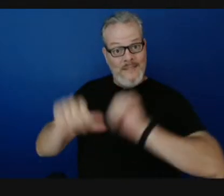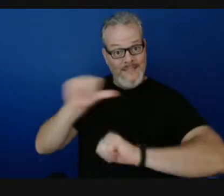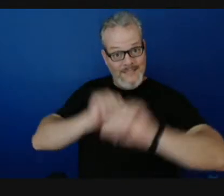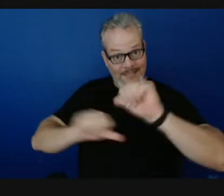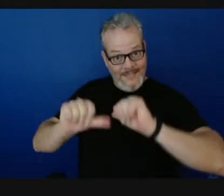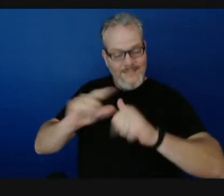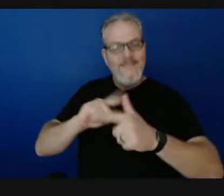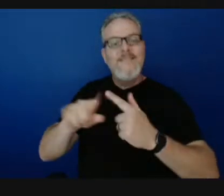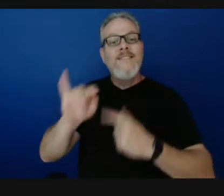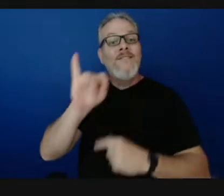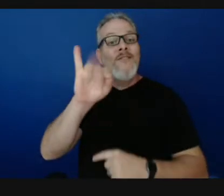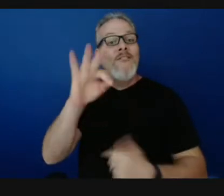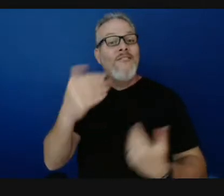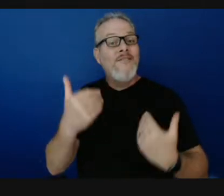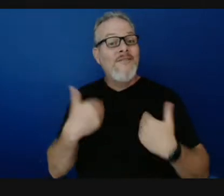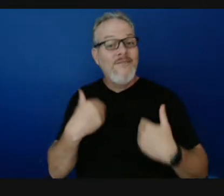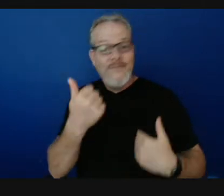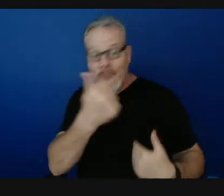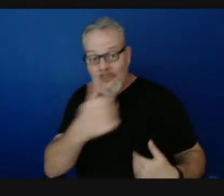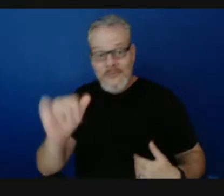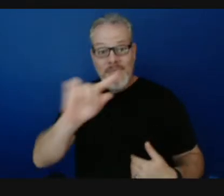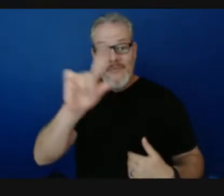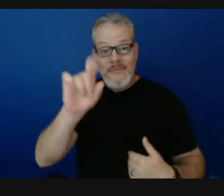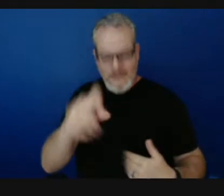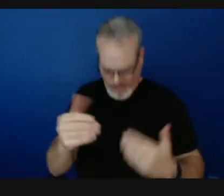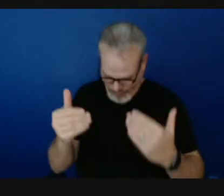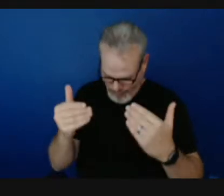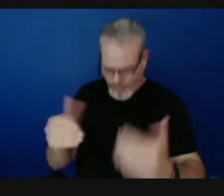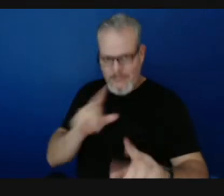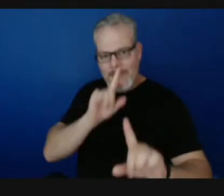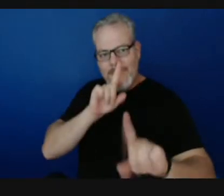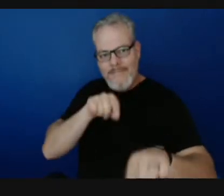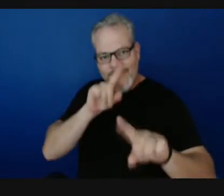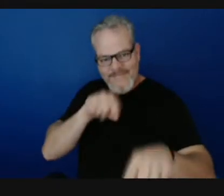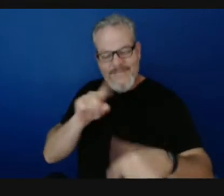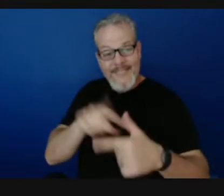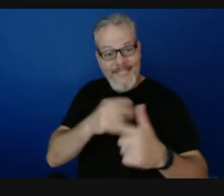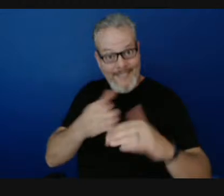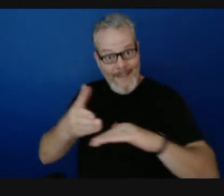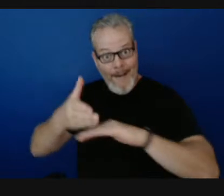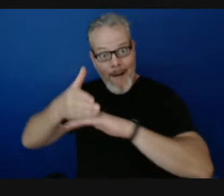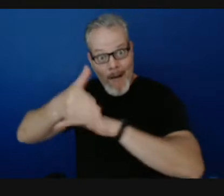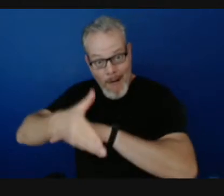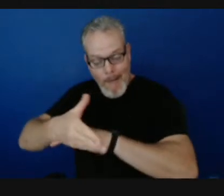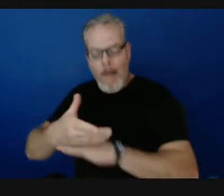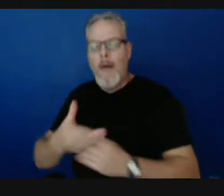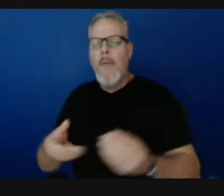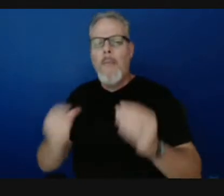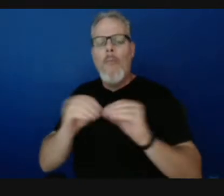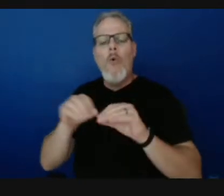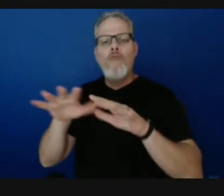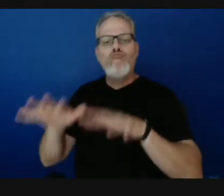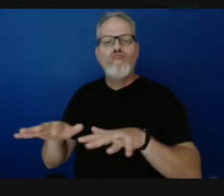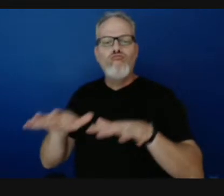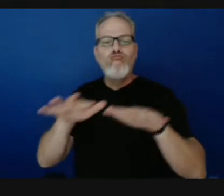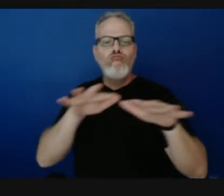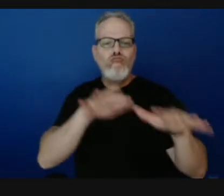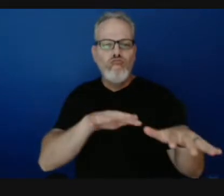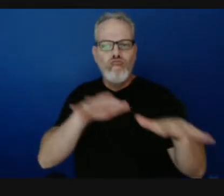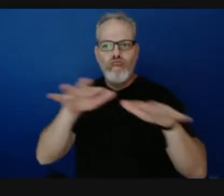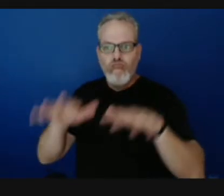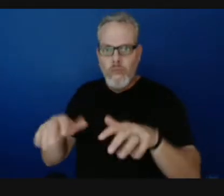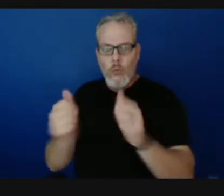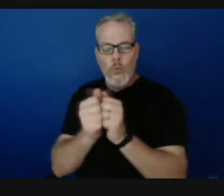questions for that, drop them there. And then afterwards, it's going to be more loose and more, amazing shots